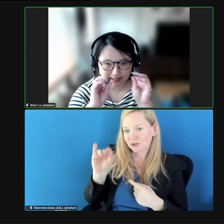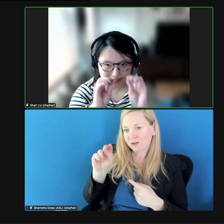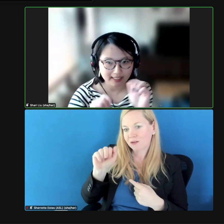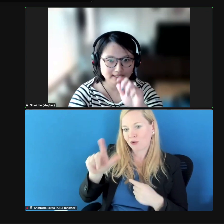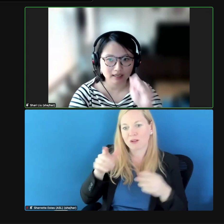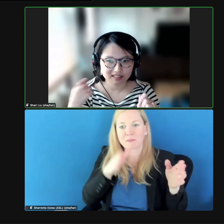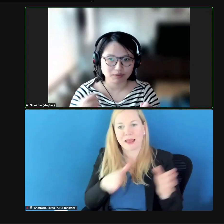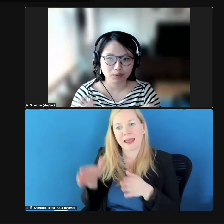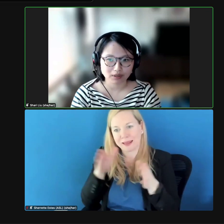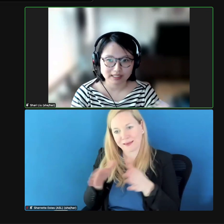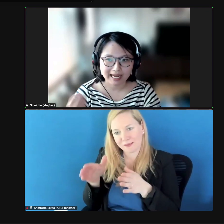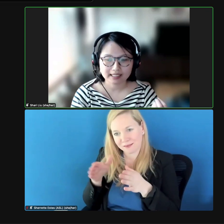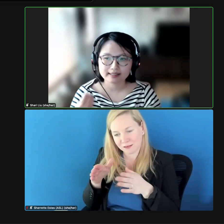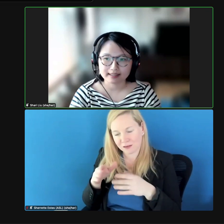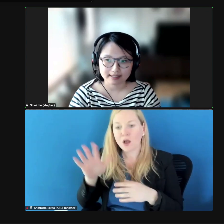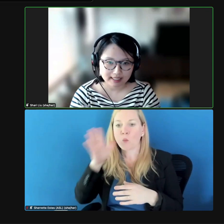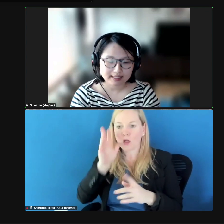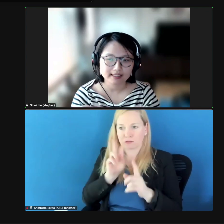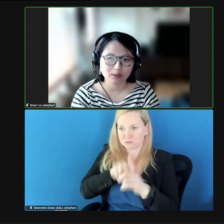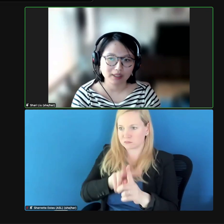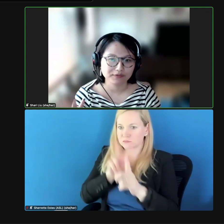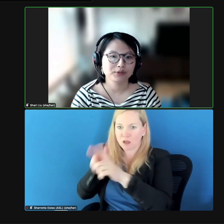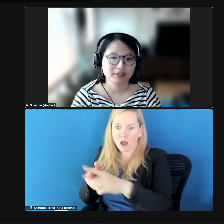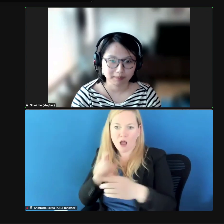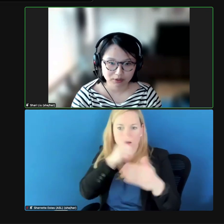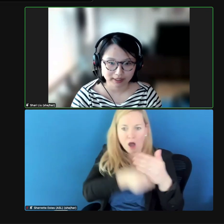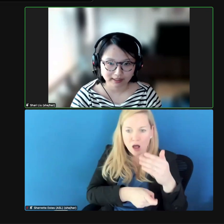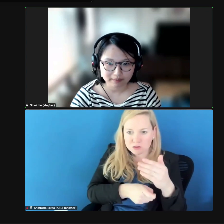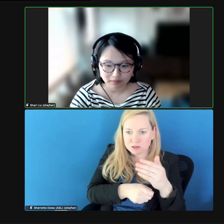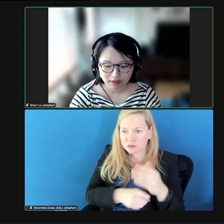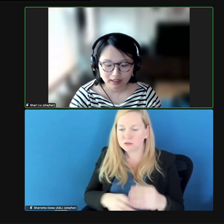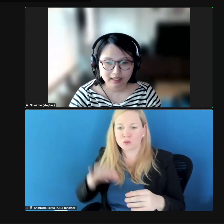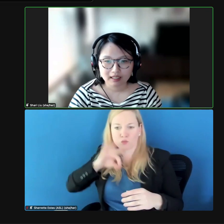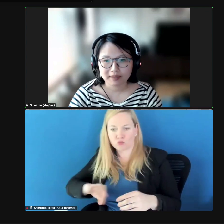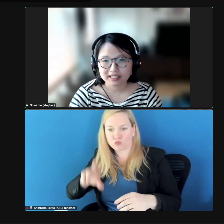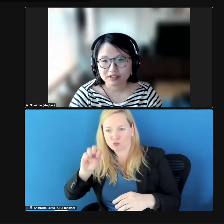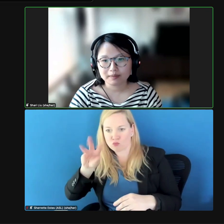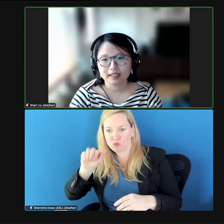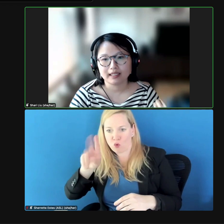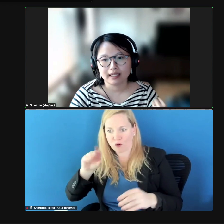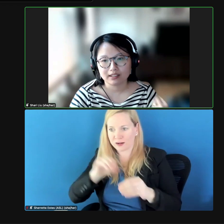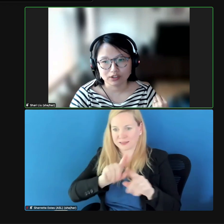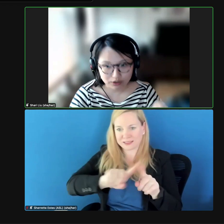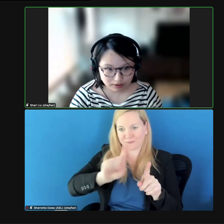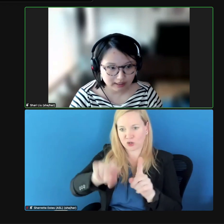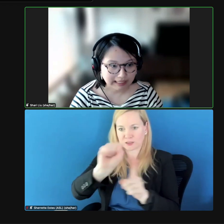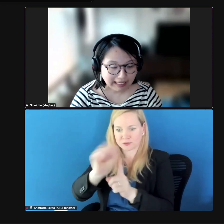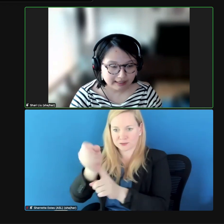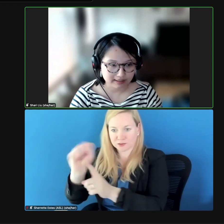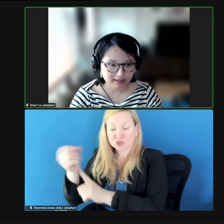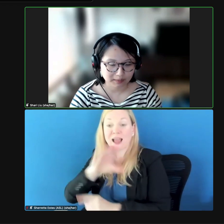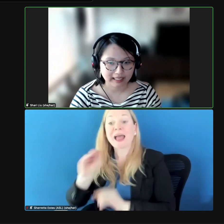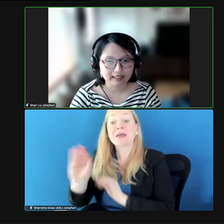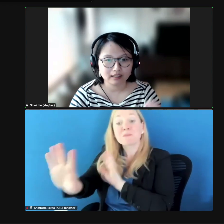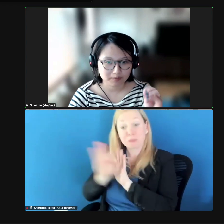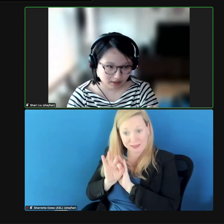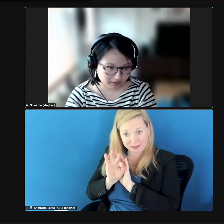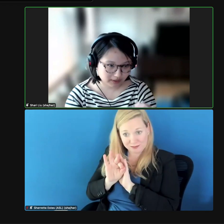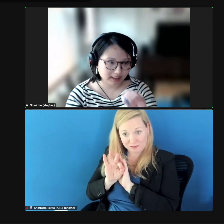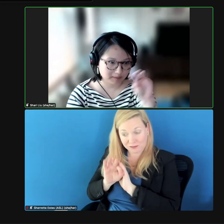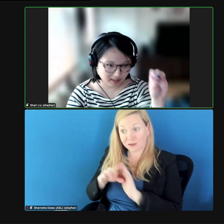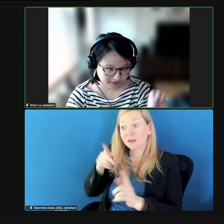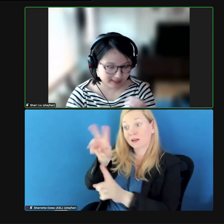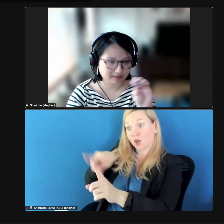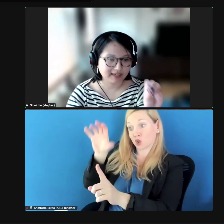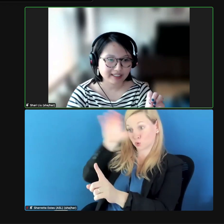process that assigns cost and reward to actions and states, and a way of choosing between them. And by assuming that agents choose their actions this way, an